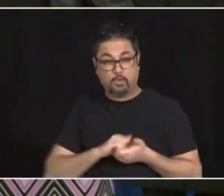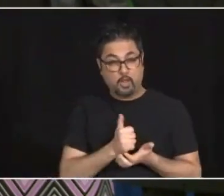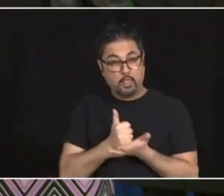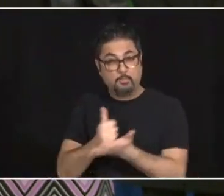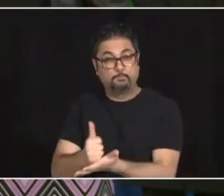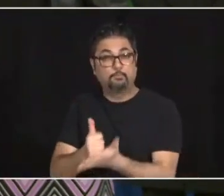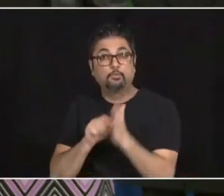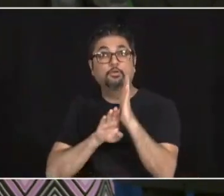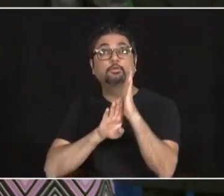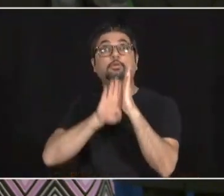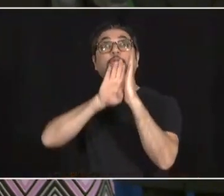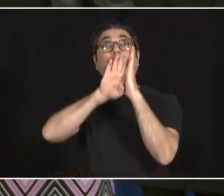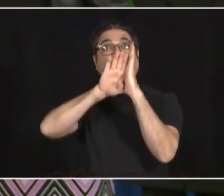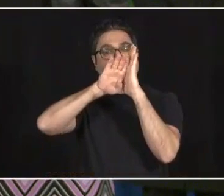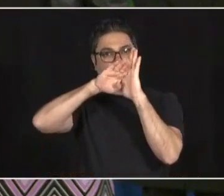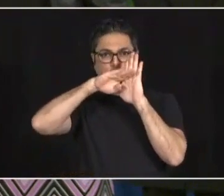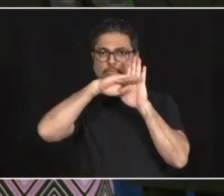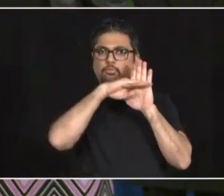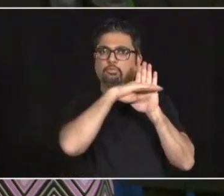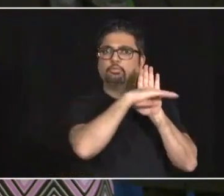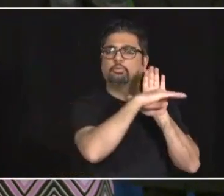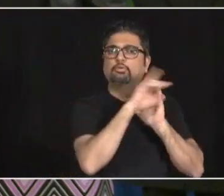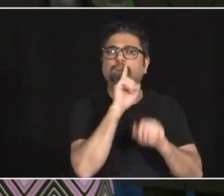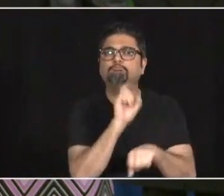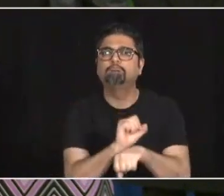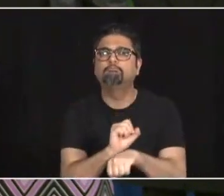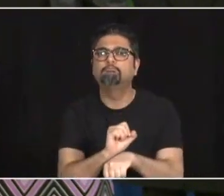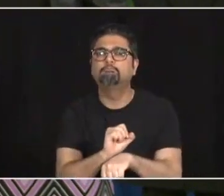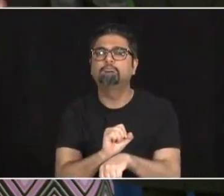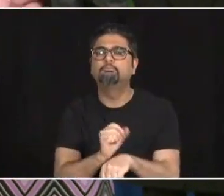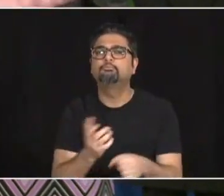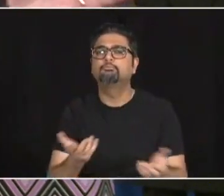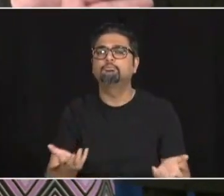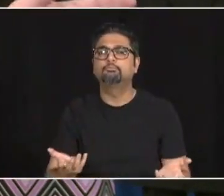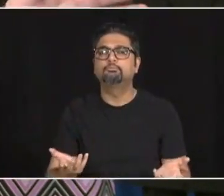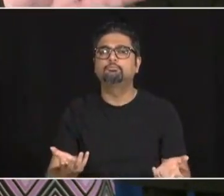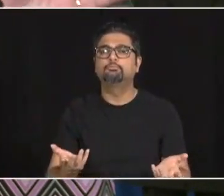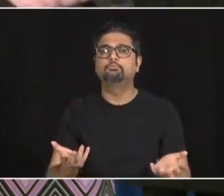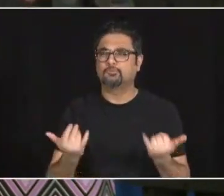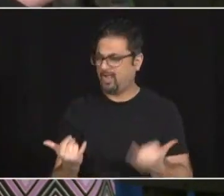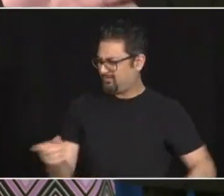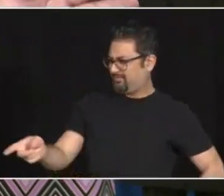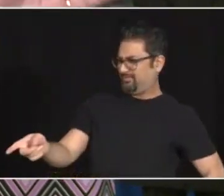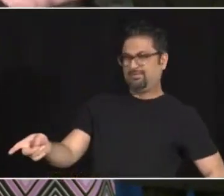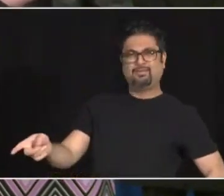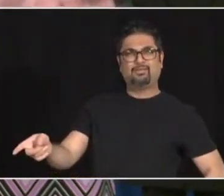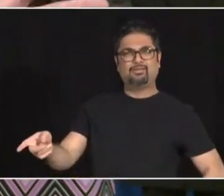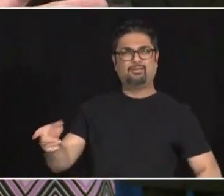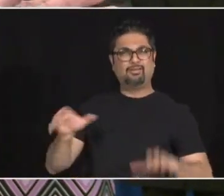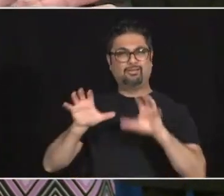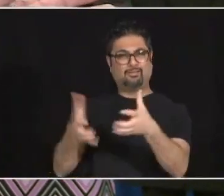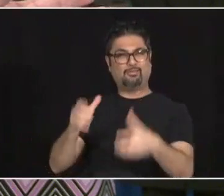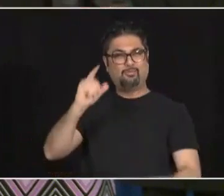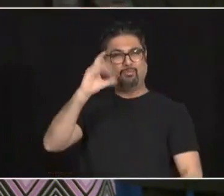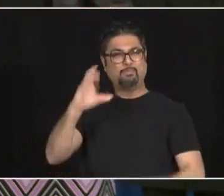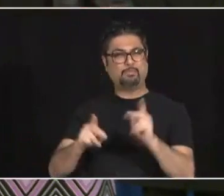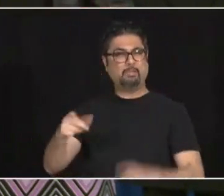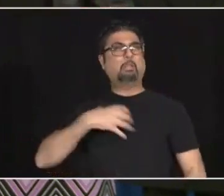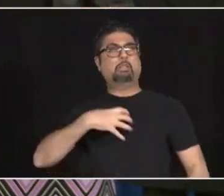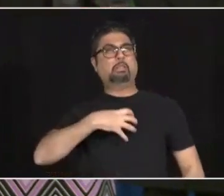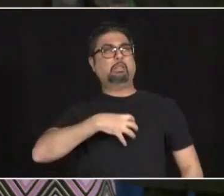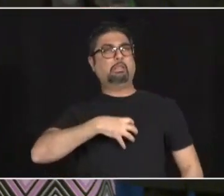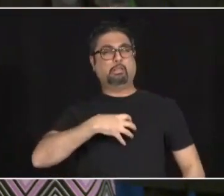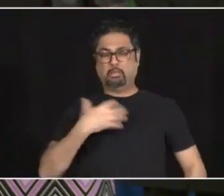curve. But then we have, you know, a bunch of yahoos out in the front of Queen's Park sitting